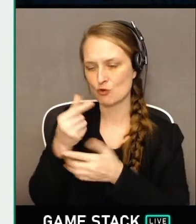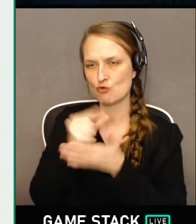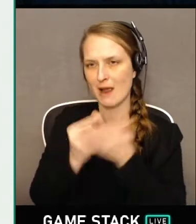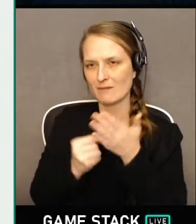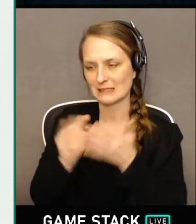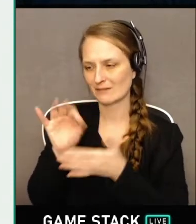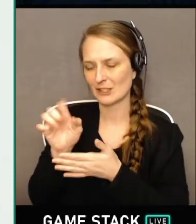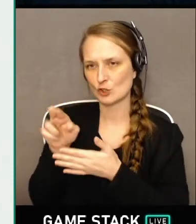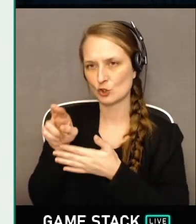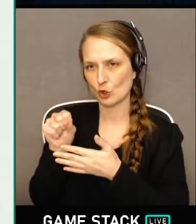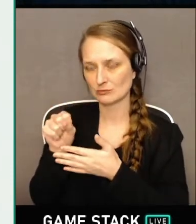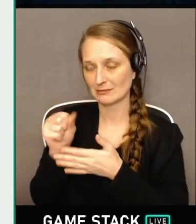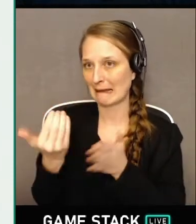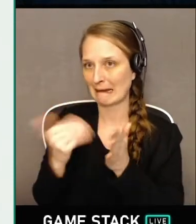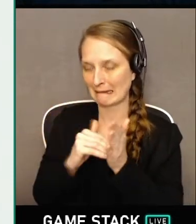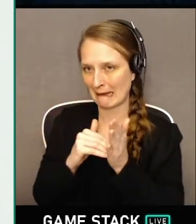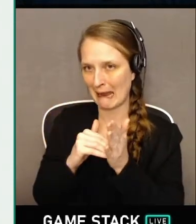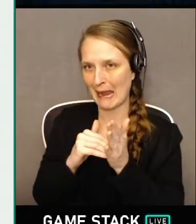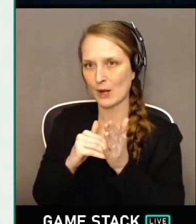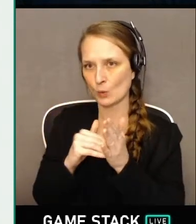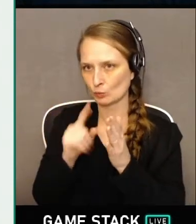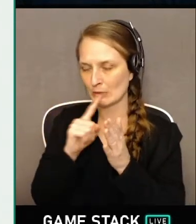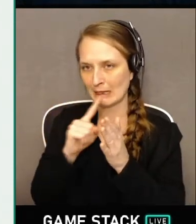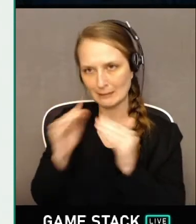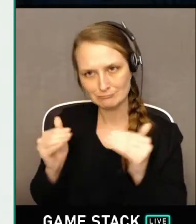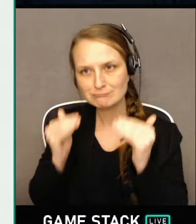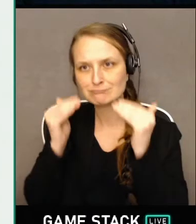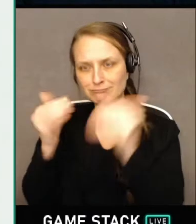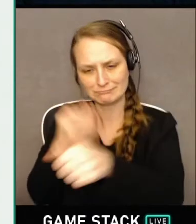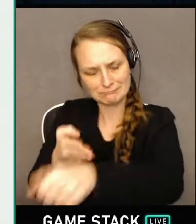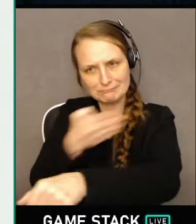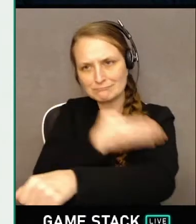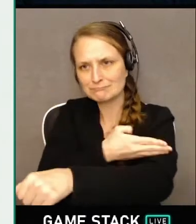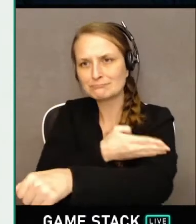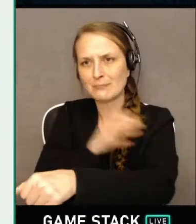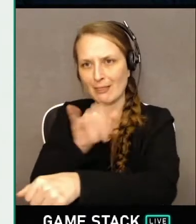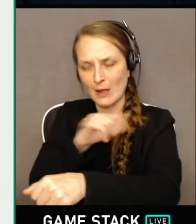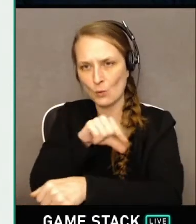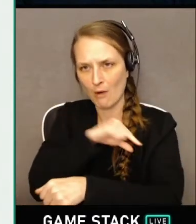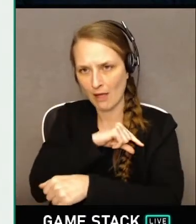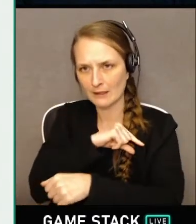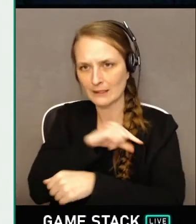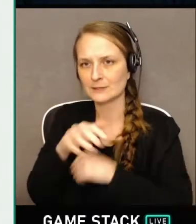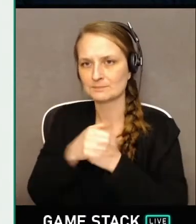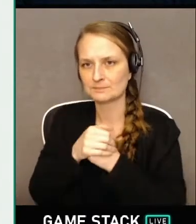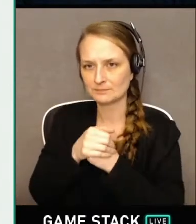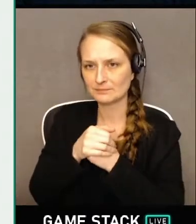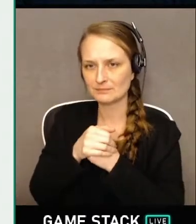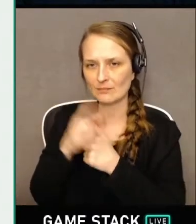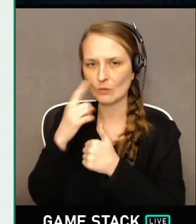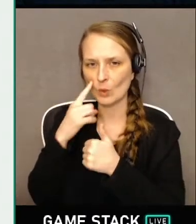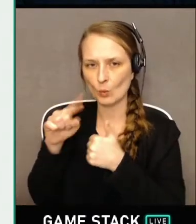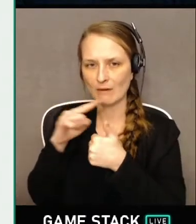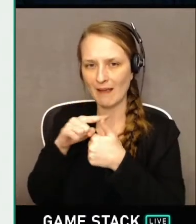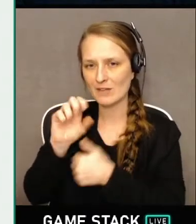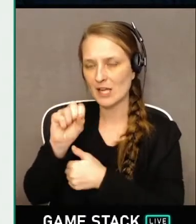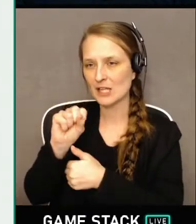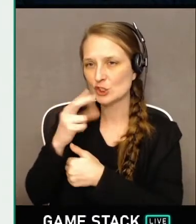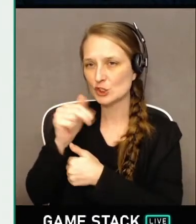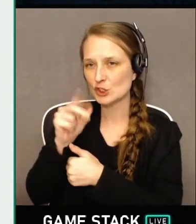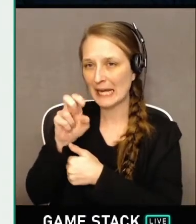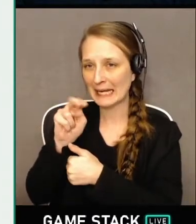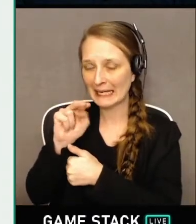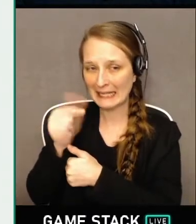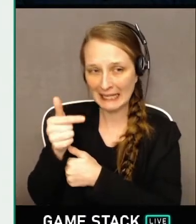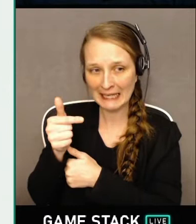again push the limit of graphics quality: DirectX ray tracing, variable ray shading, mesh shaders,